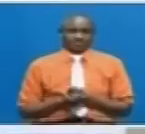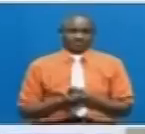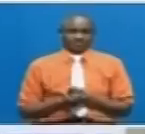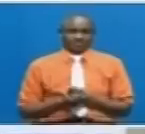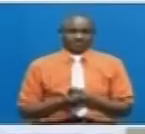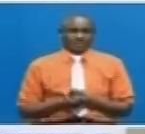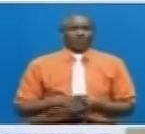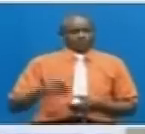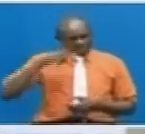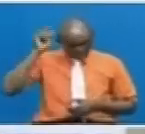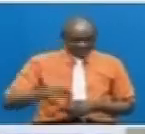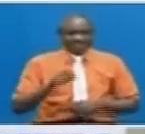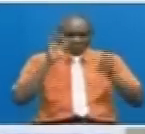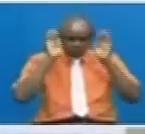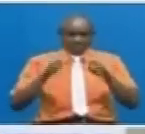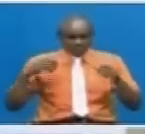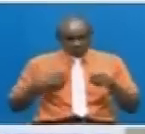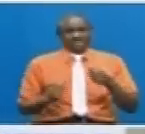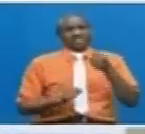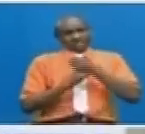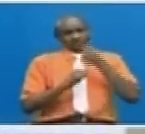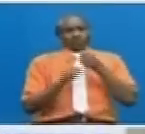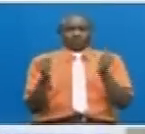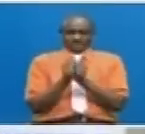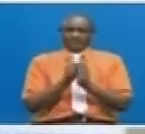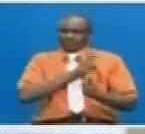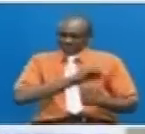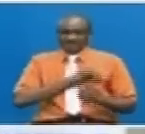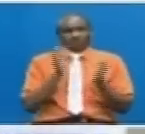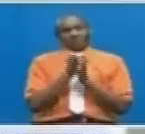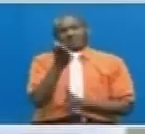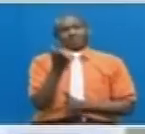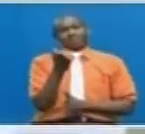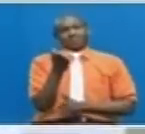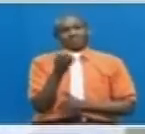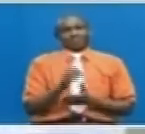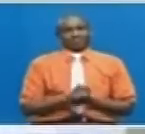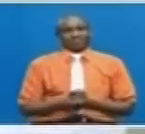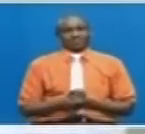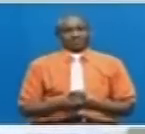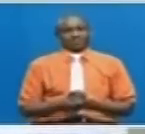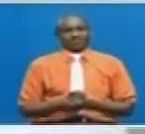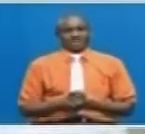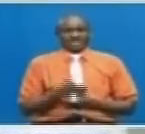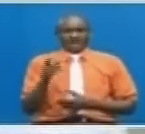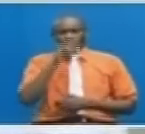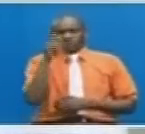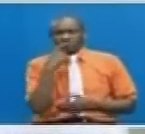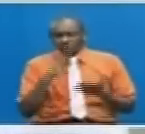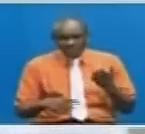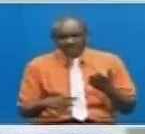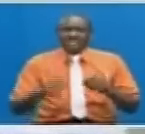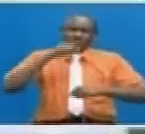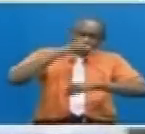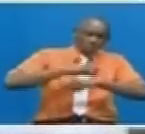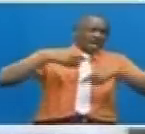Na lazima sisi pia Waislamu tusimame tuwe na subran, tuwe na tolerance. The question begs, should